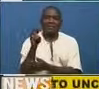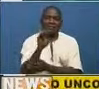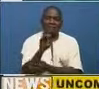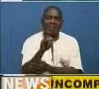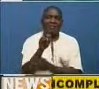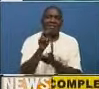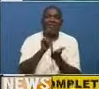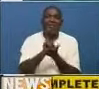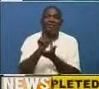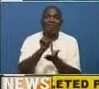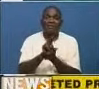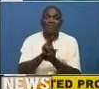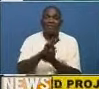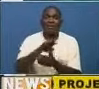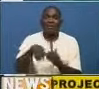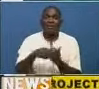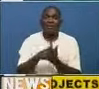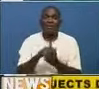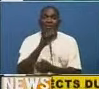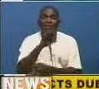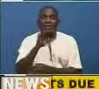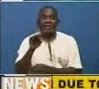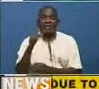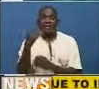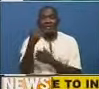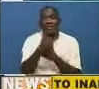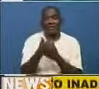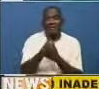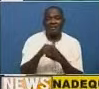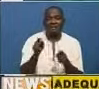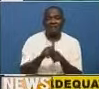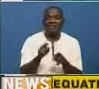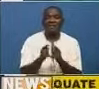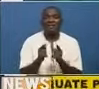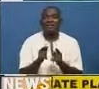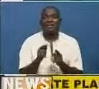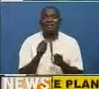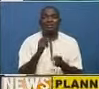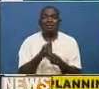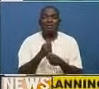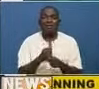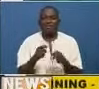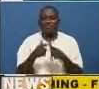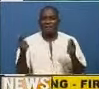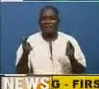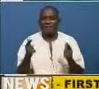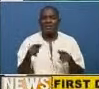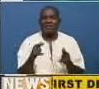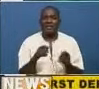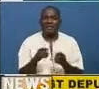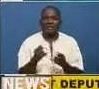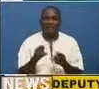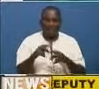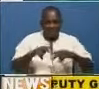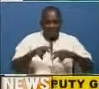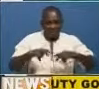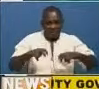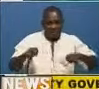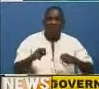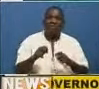1,600 universities across 99 countries and territories, making them the largest and most diverse